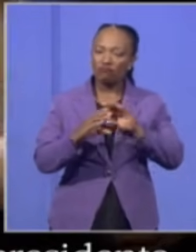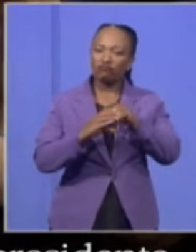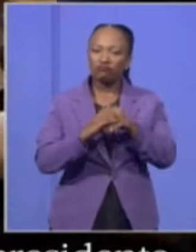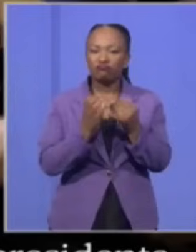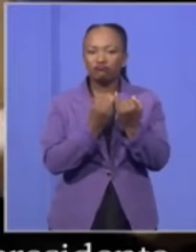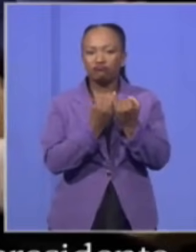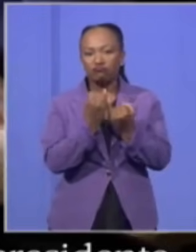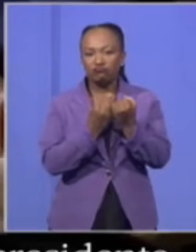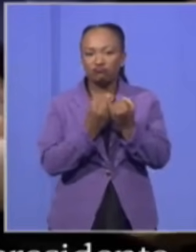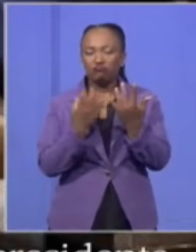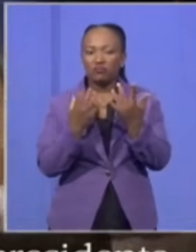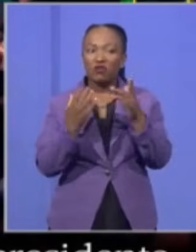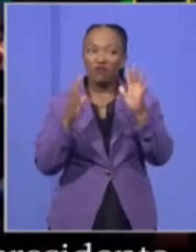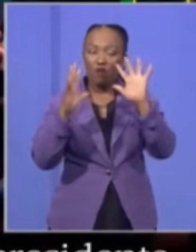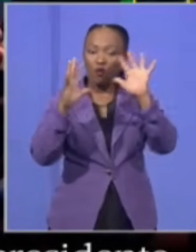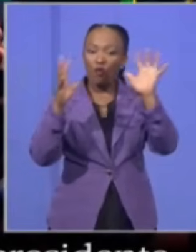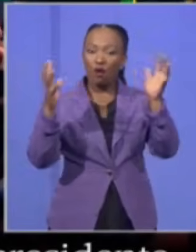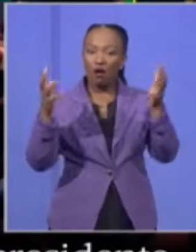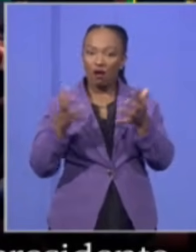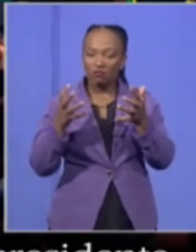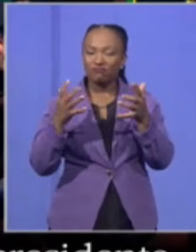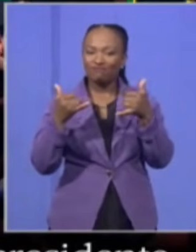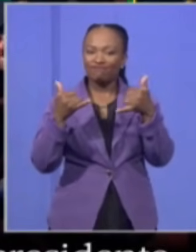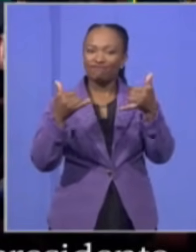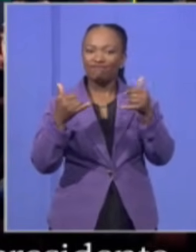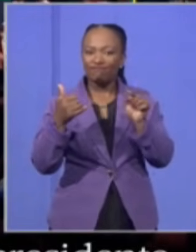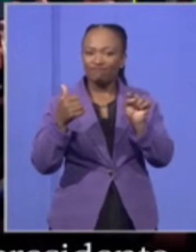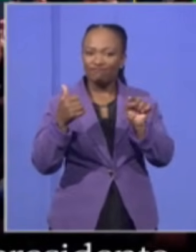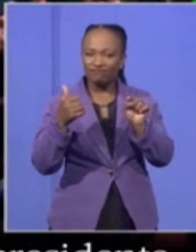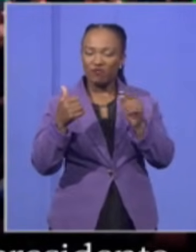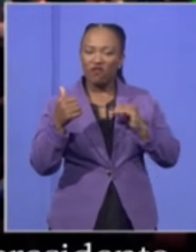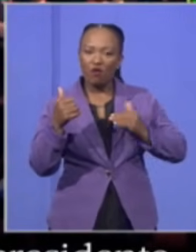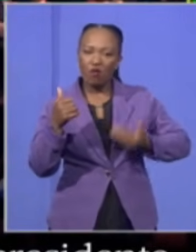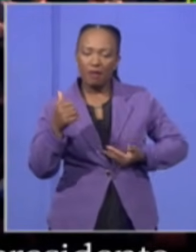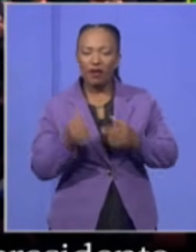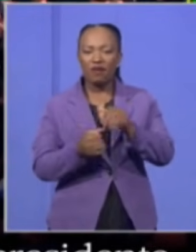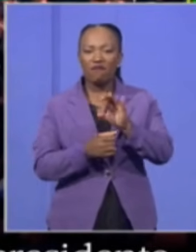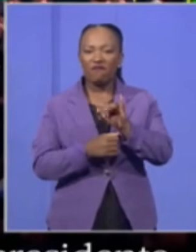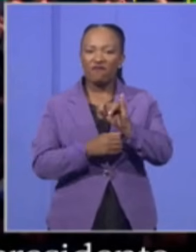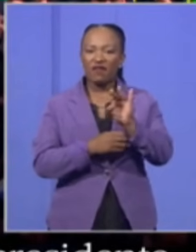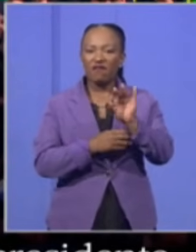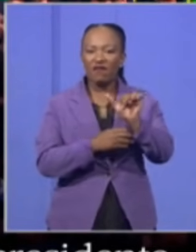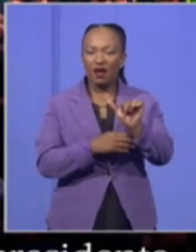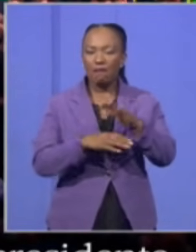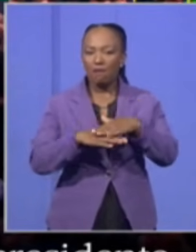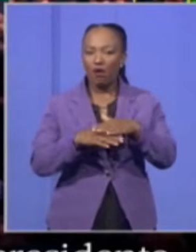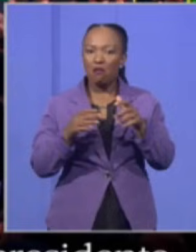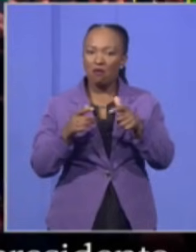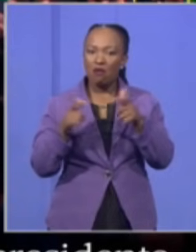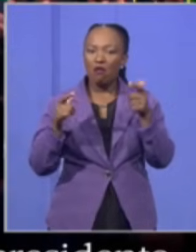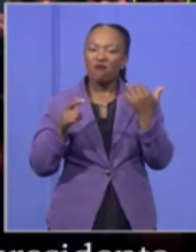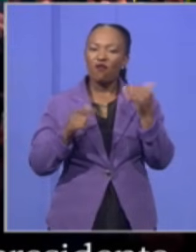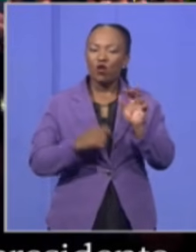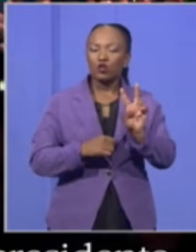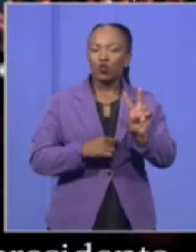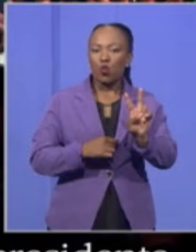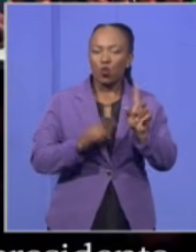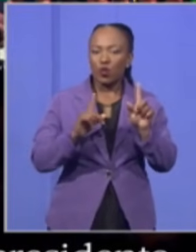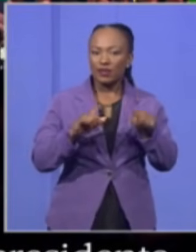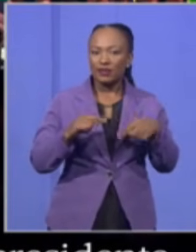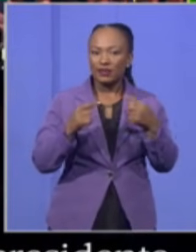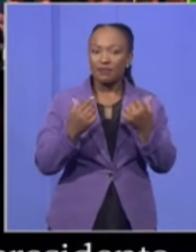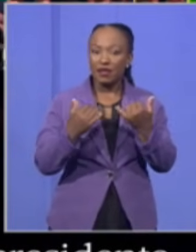diphadišanong tša mogopo wa lefase wa kgwele ya maoto ya basadi ya FIFA mo di okeditšego go tloga go dihlopha tše pedi go